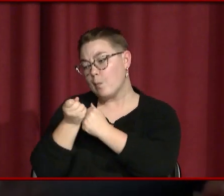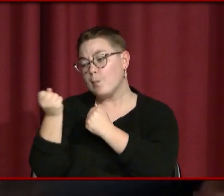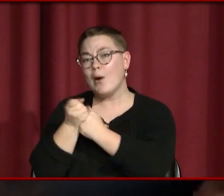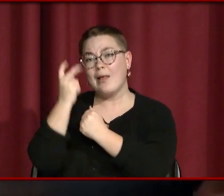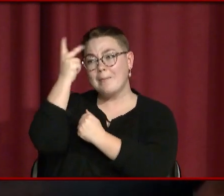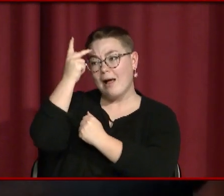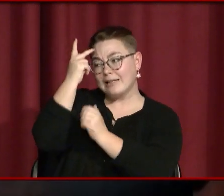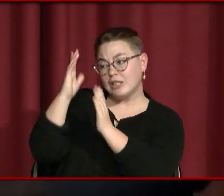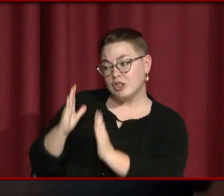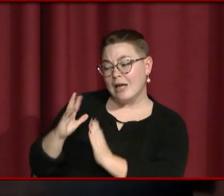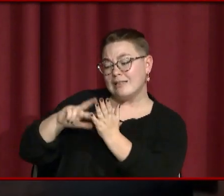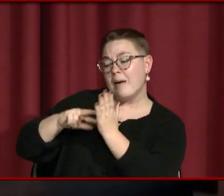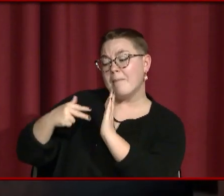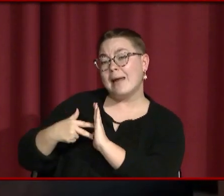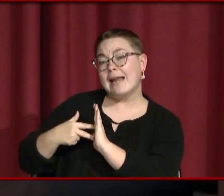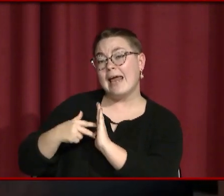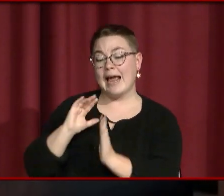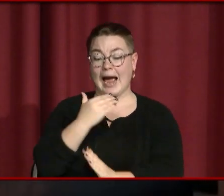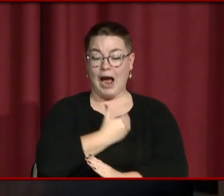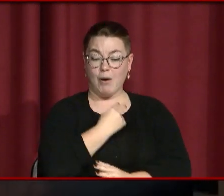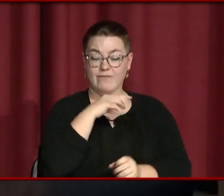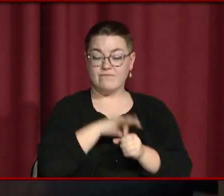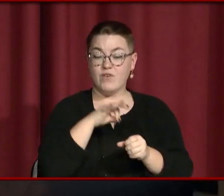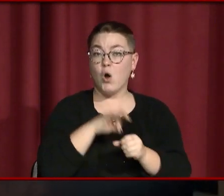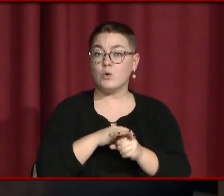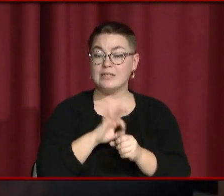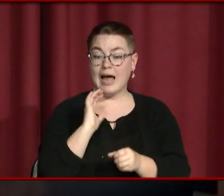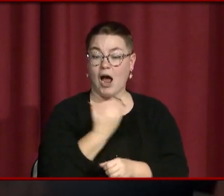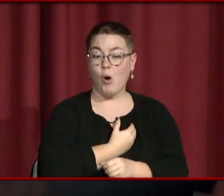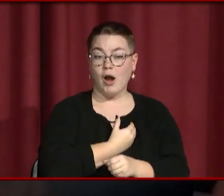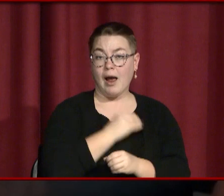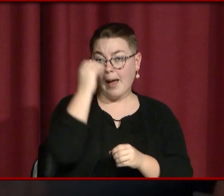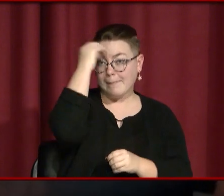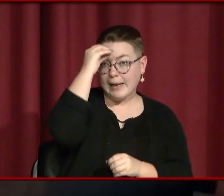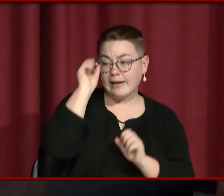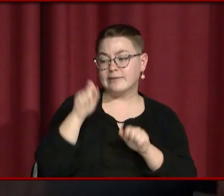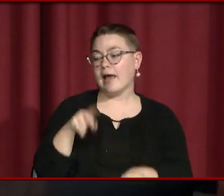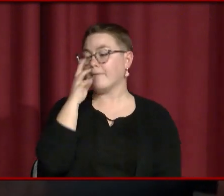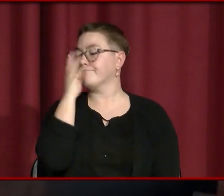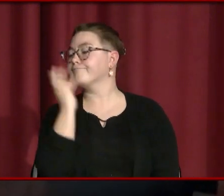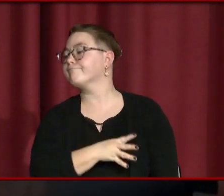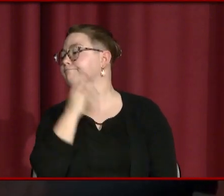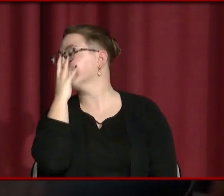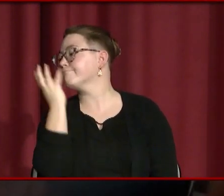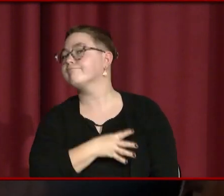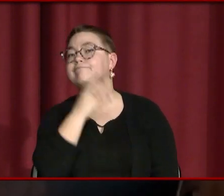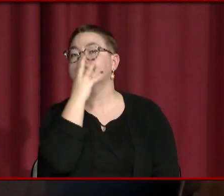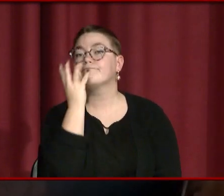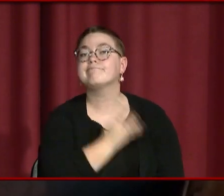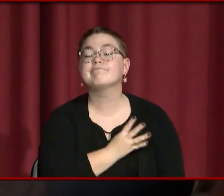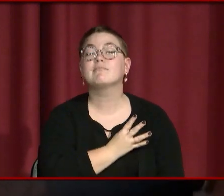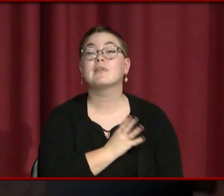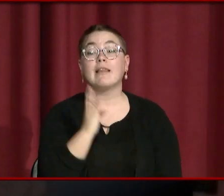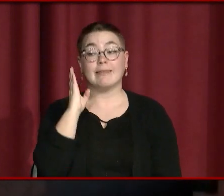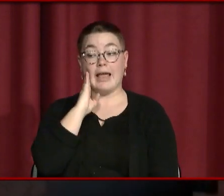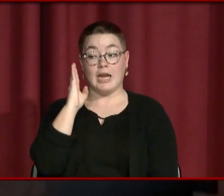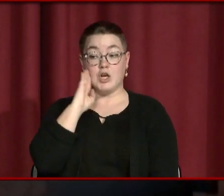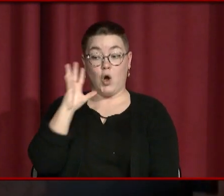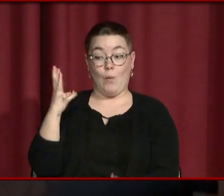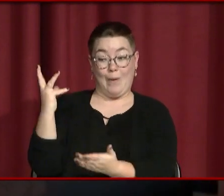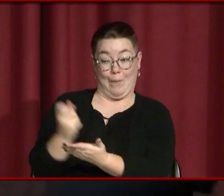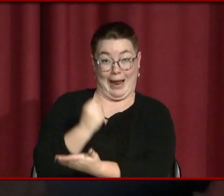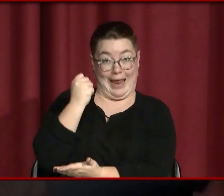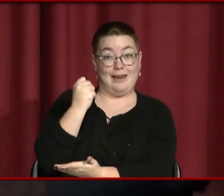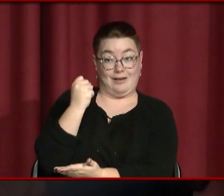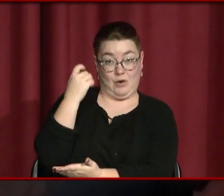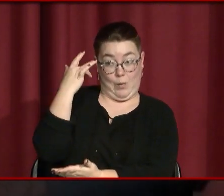don't have to listen to you and me. They do not have to be responsive to voters. They know they're going to win their seat